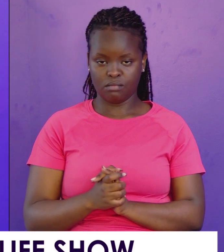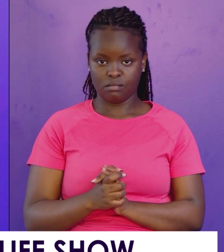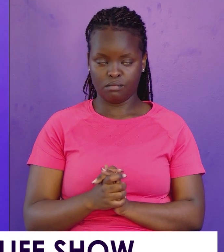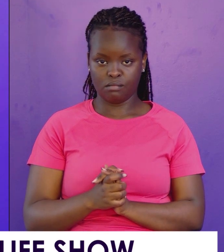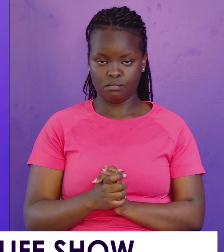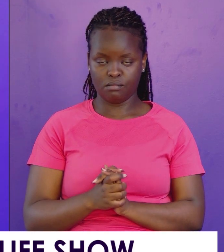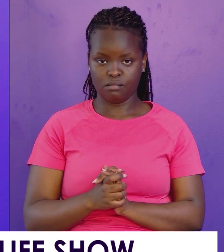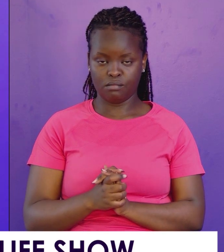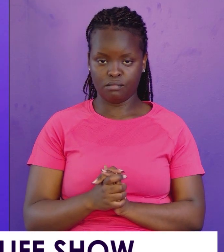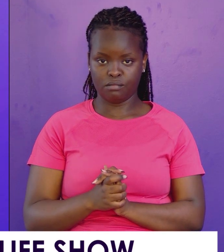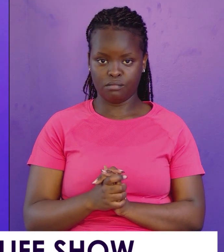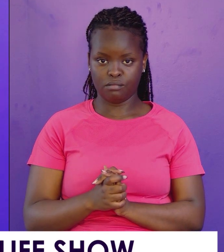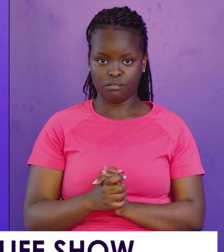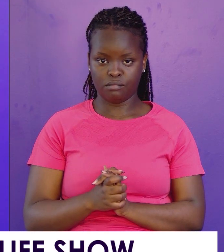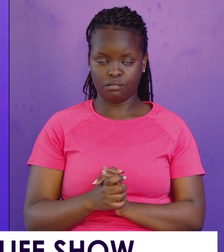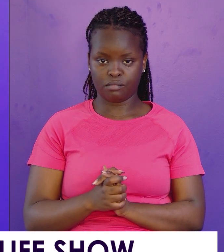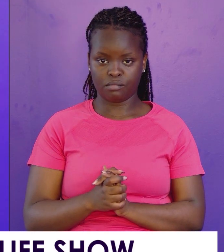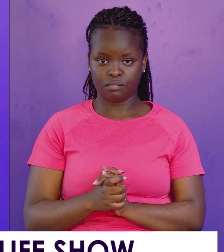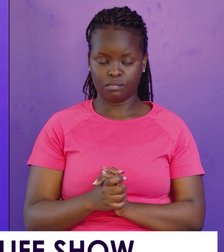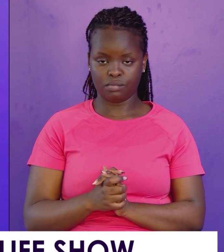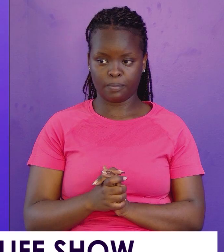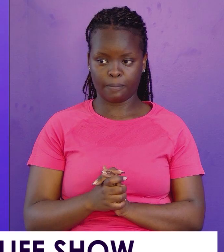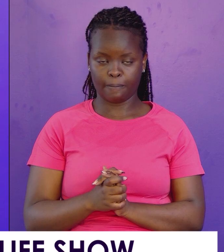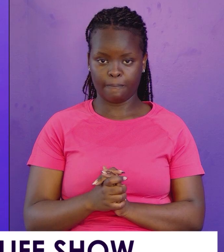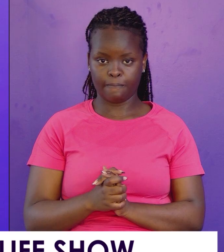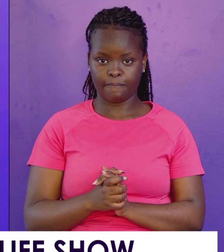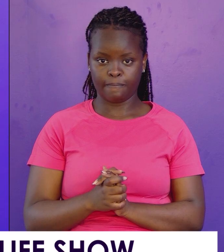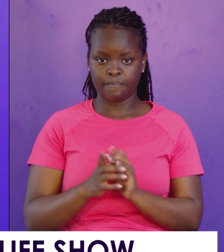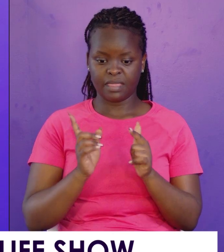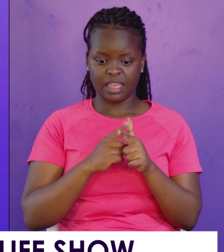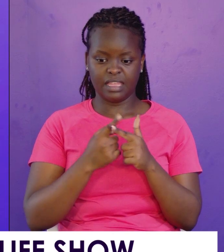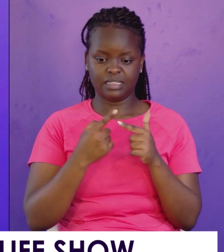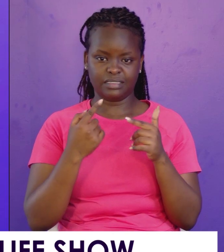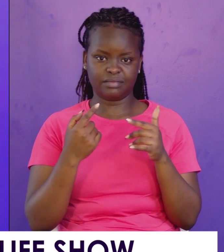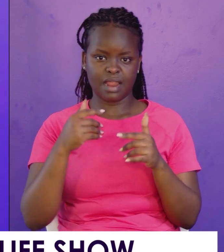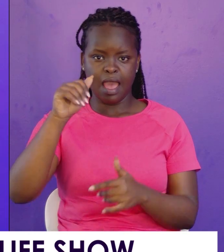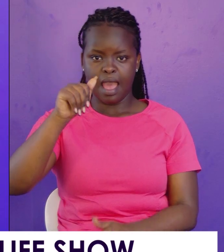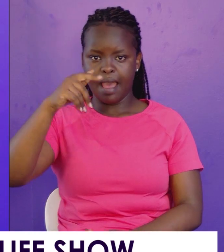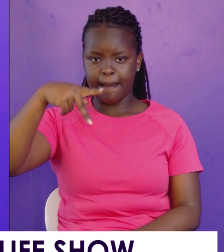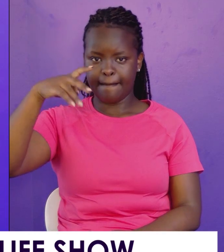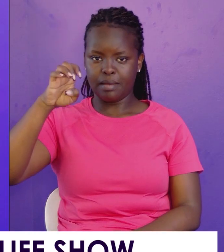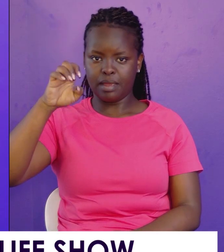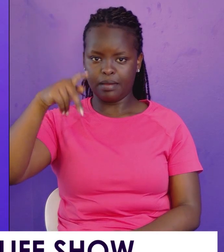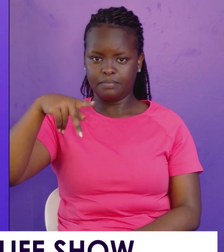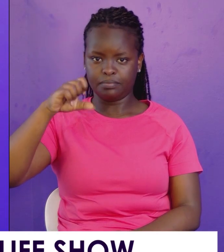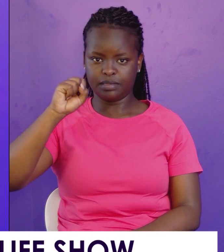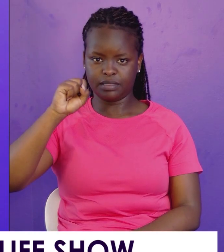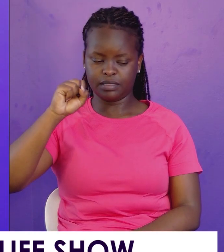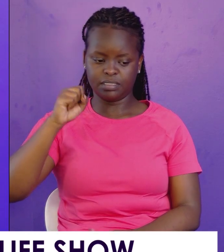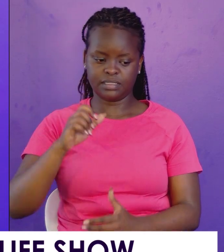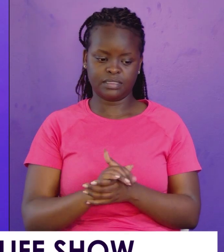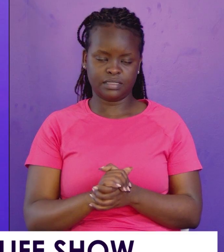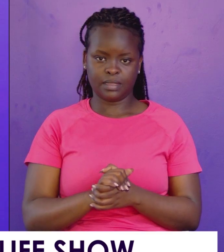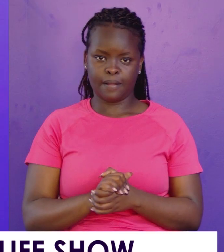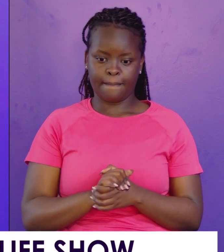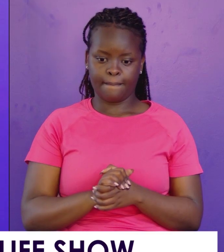And to him, Whispers, and of course to Apeps, the Yes, wife. a Pep's wife. Yes. yeah. And The she investment. was,